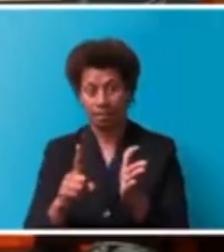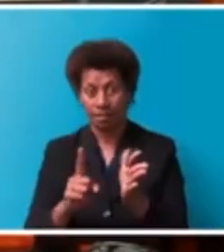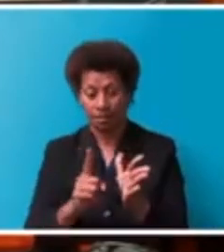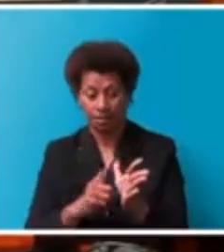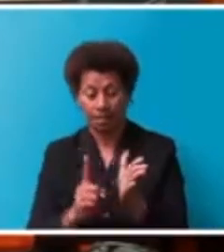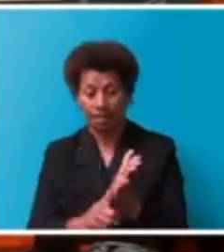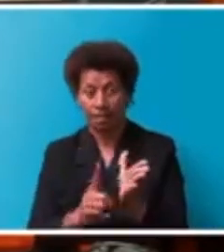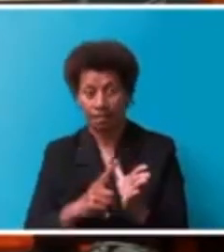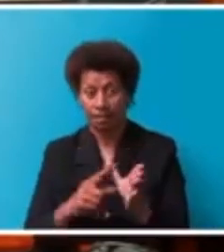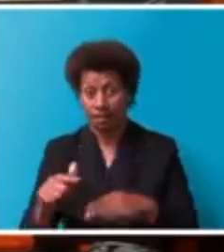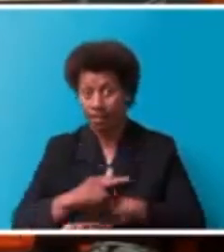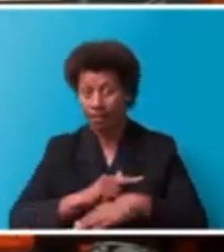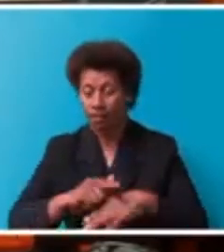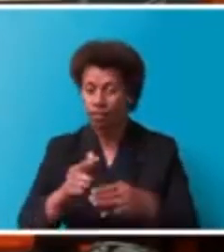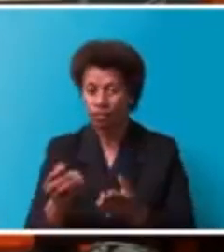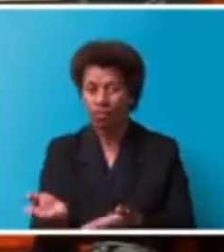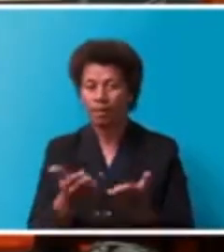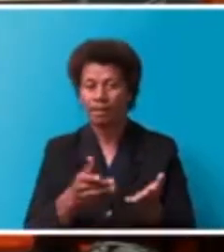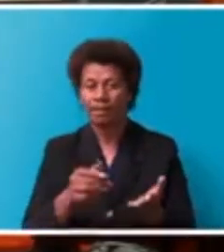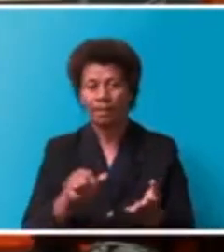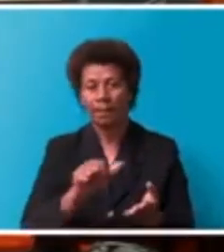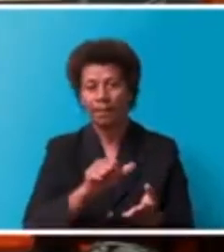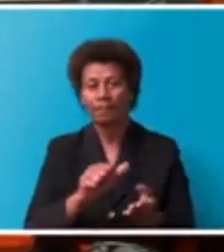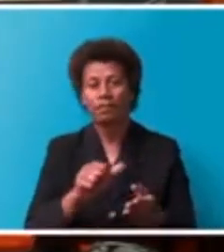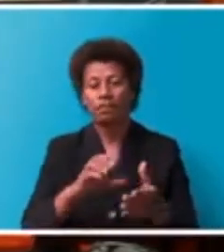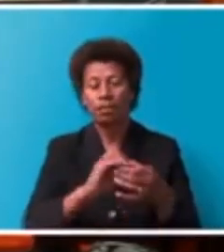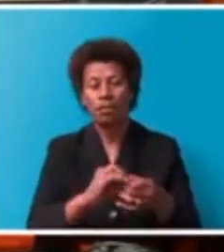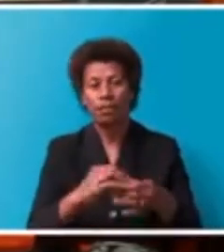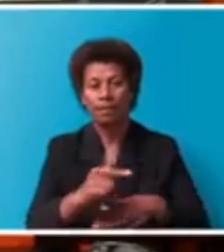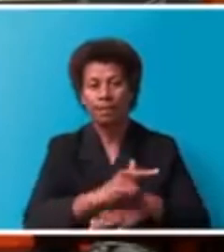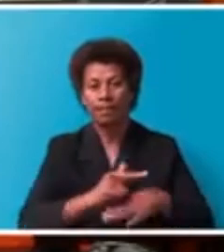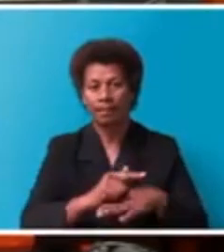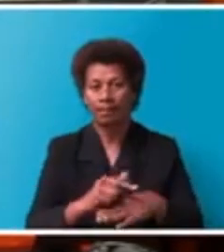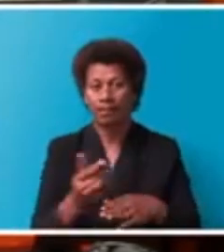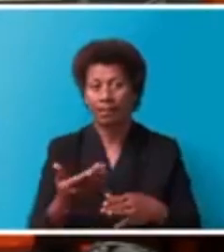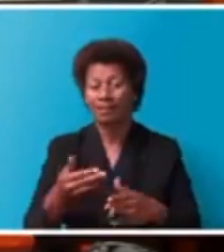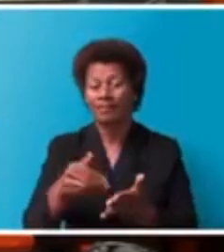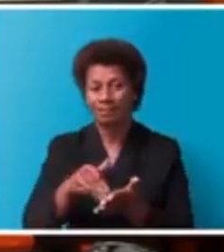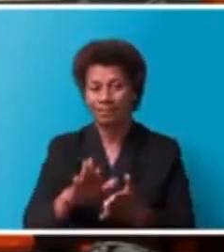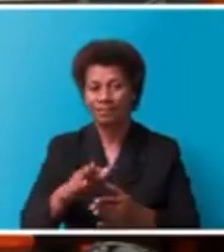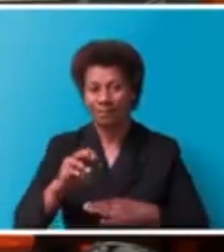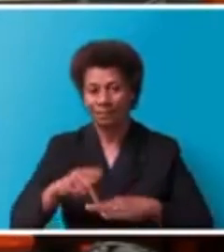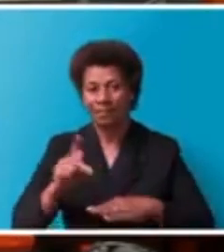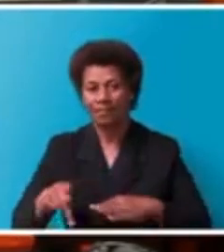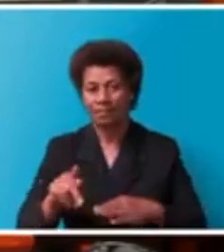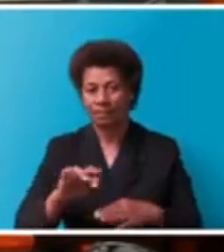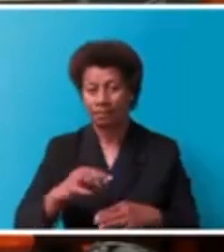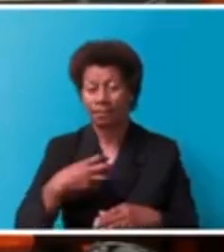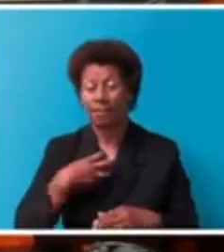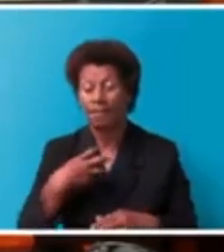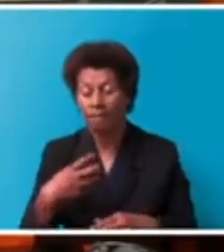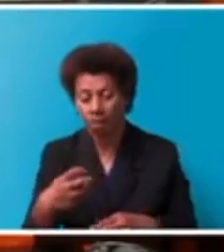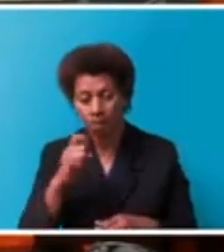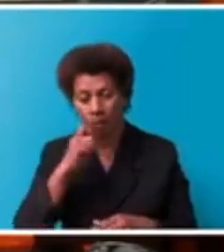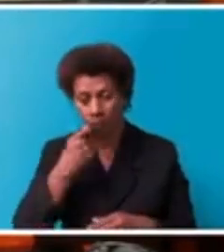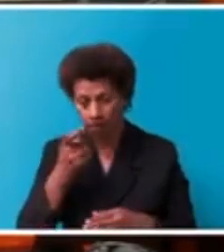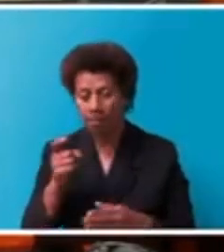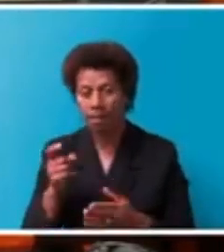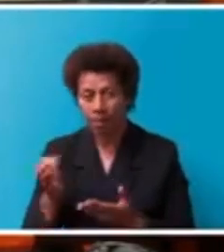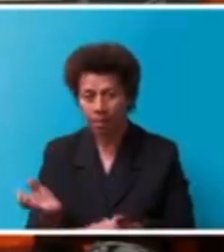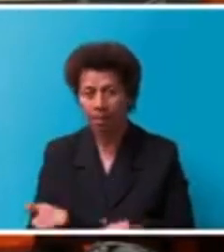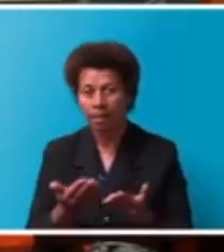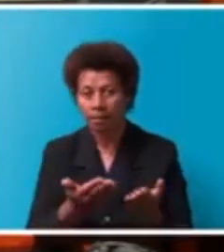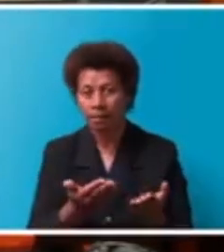return to the landowners in this calendar year after Cabinet approval. Some more will be considered to be returned